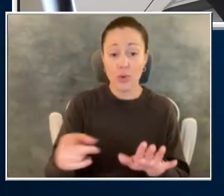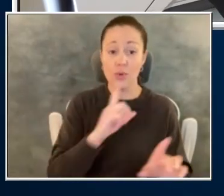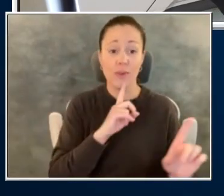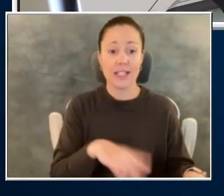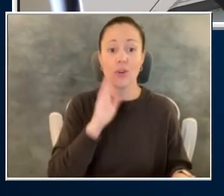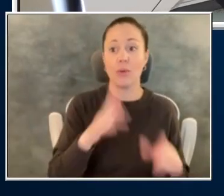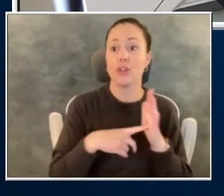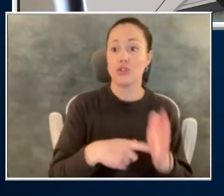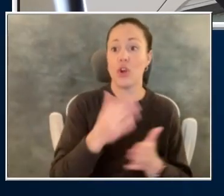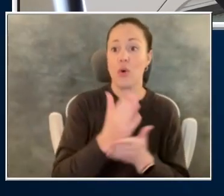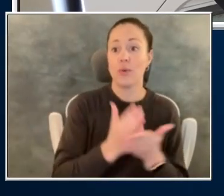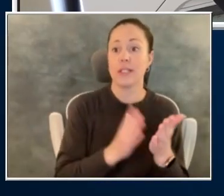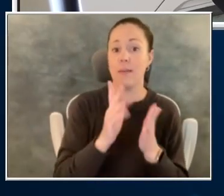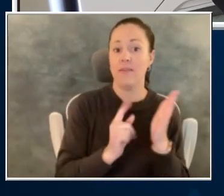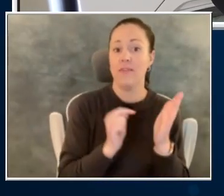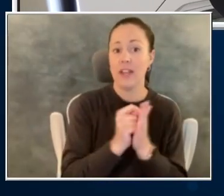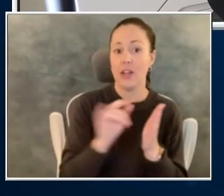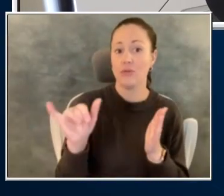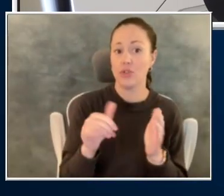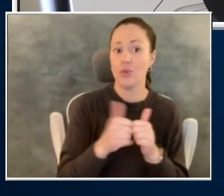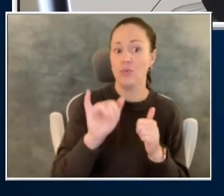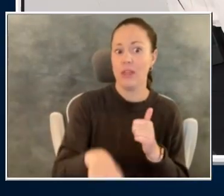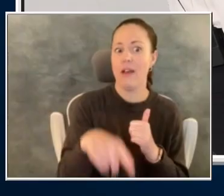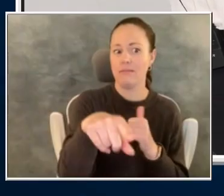live cardio score in progress with Kathy.